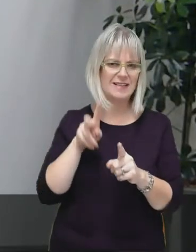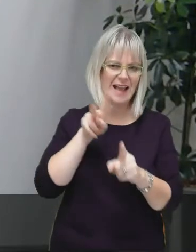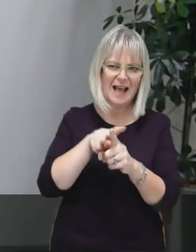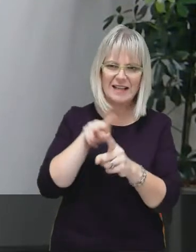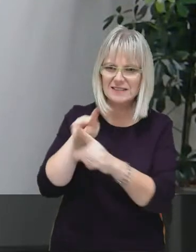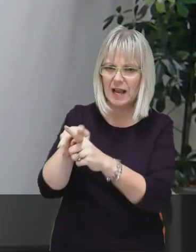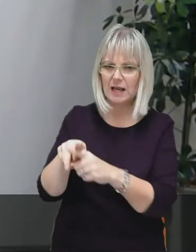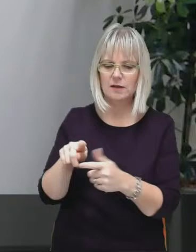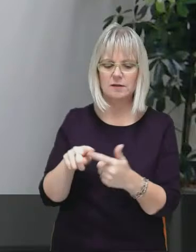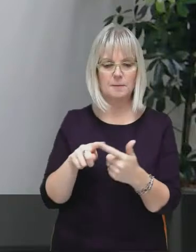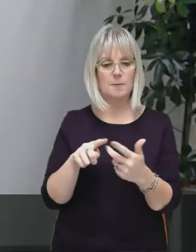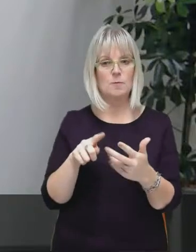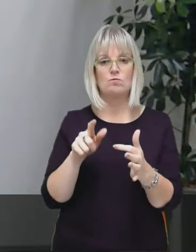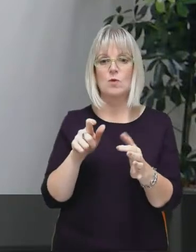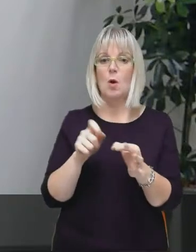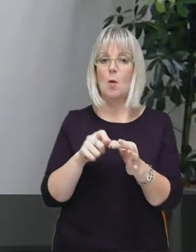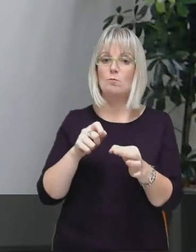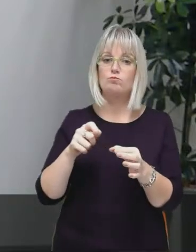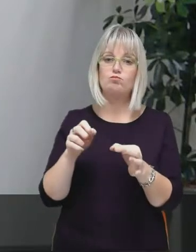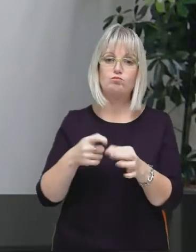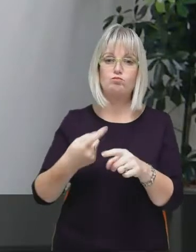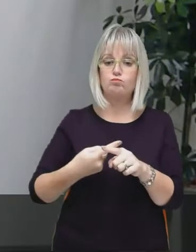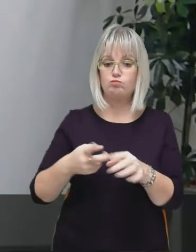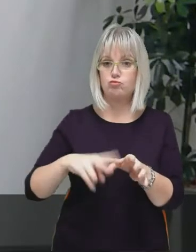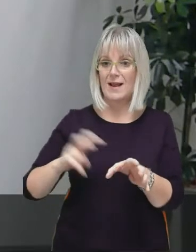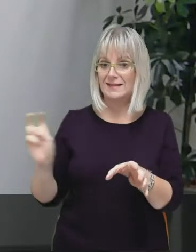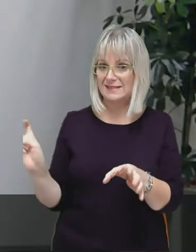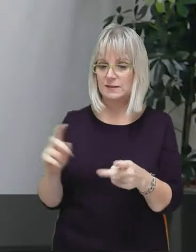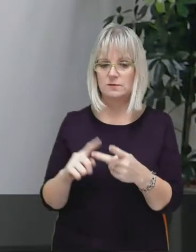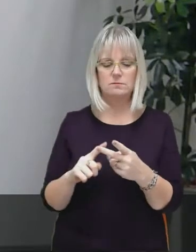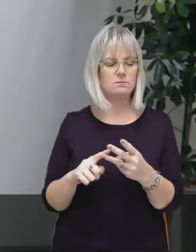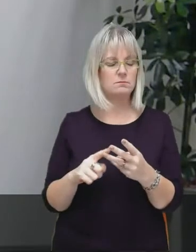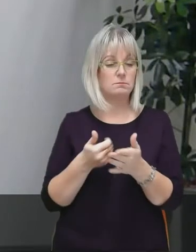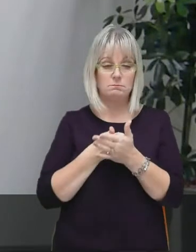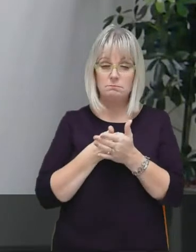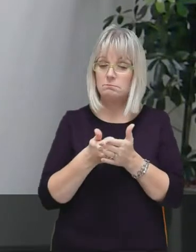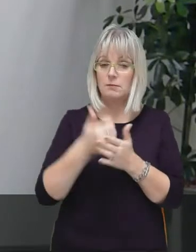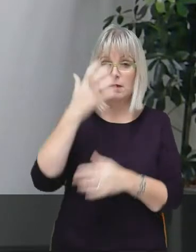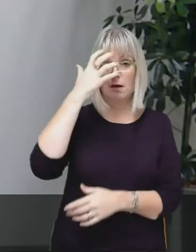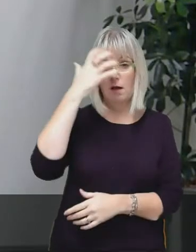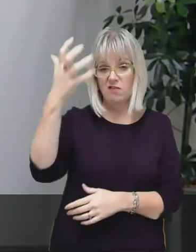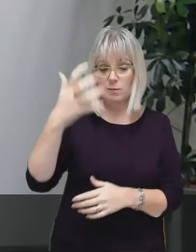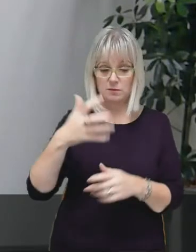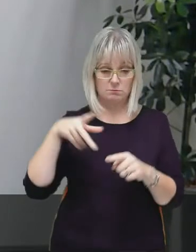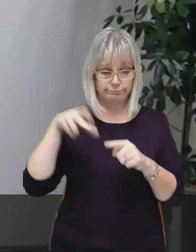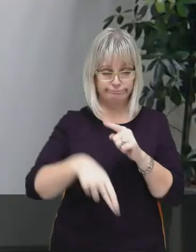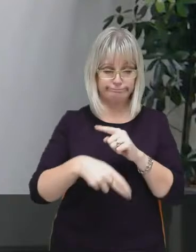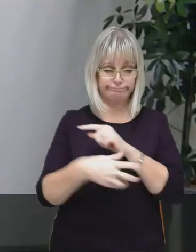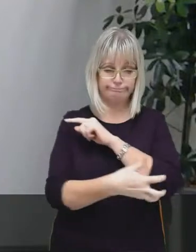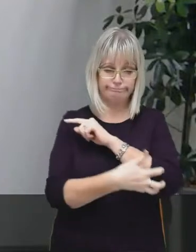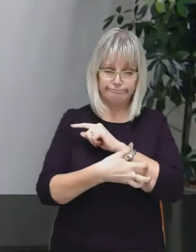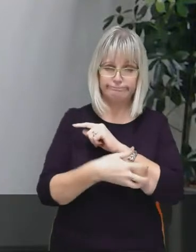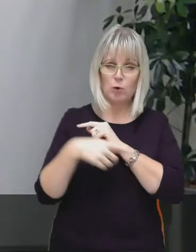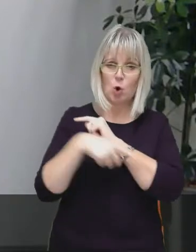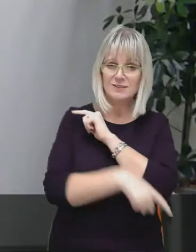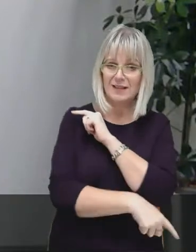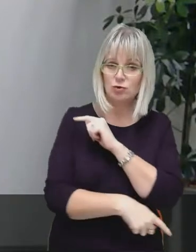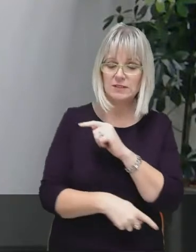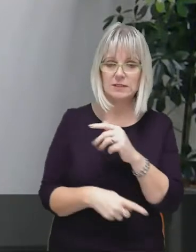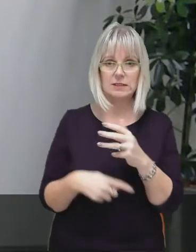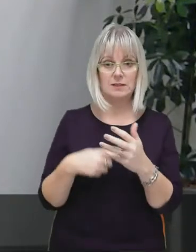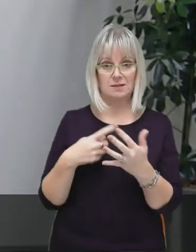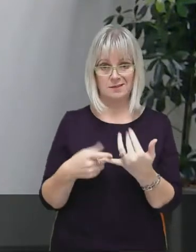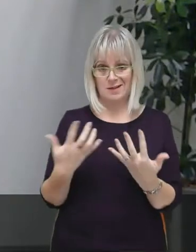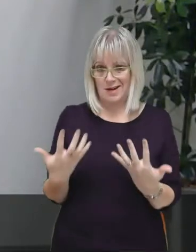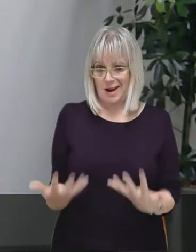constant government austerity, and now, after all of this, the biggest public health and economic